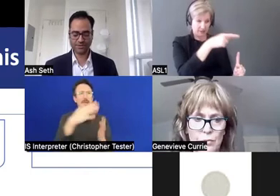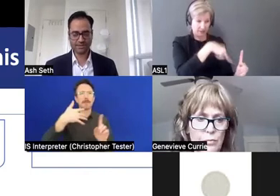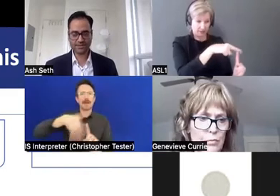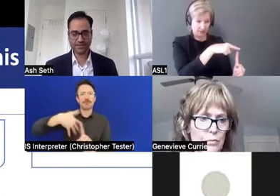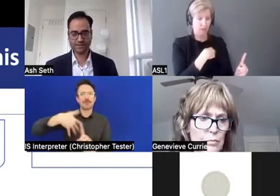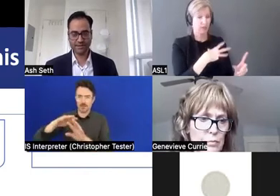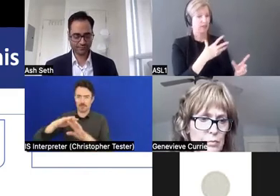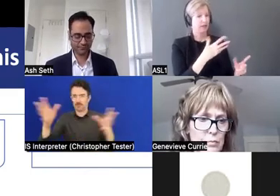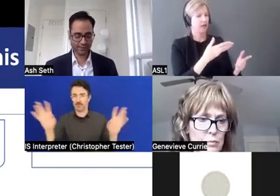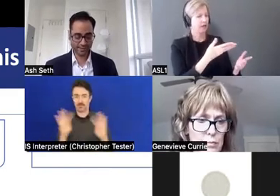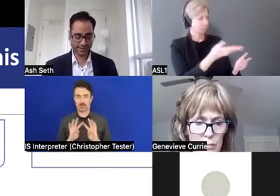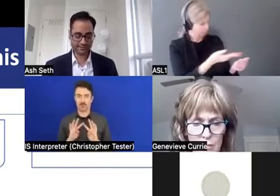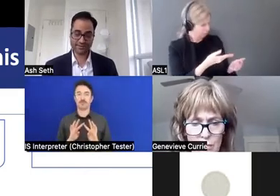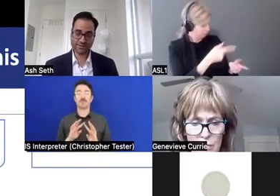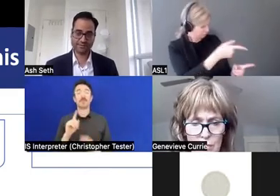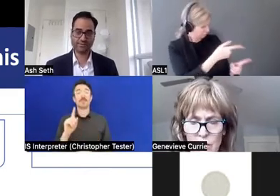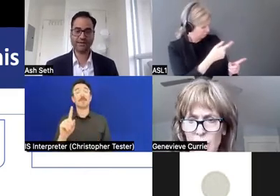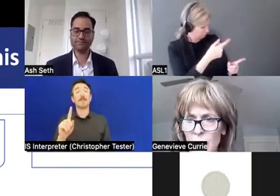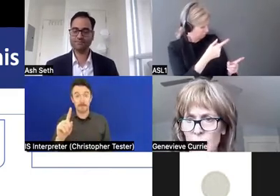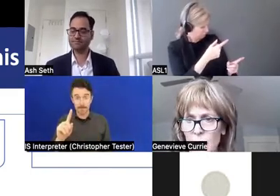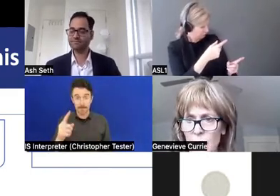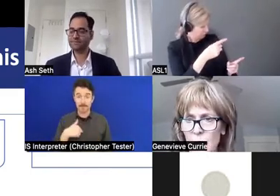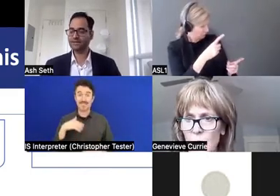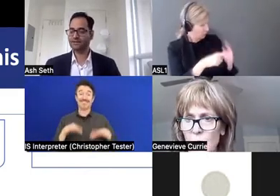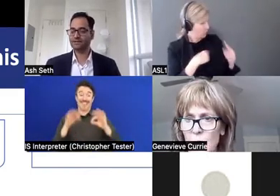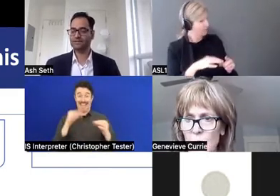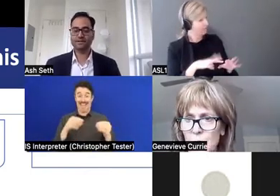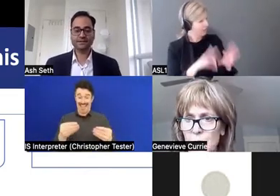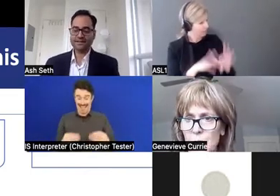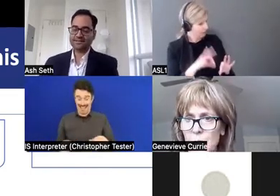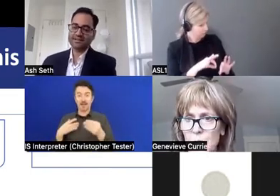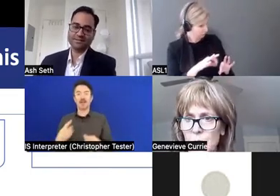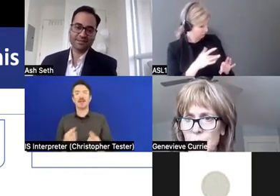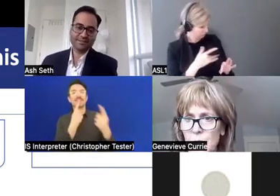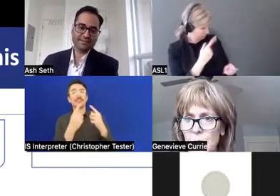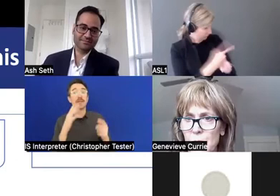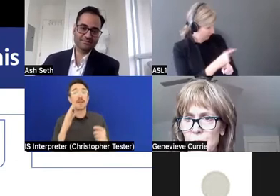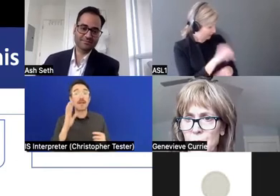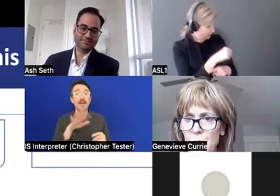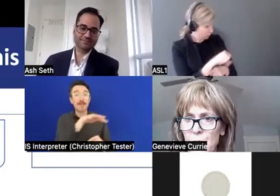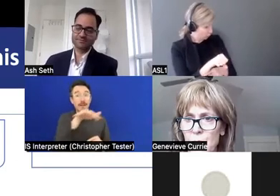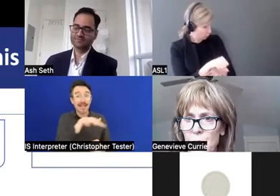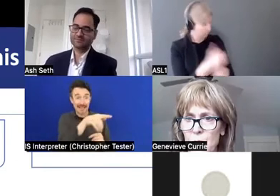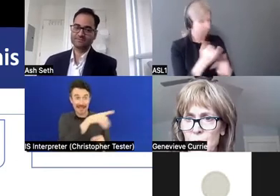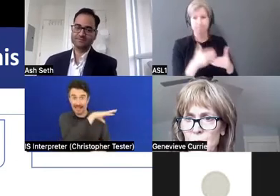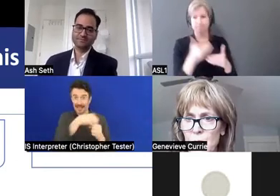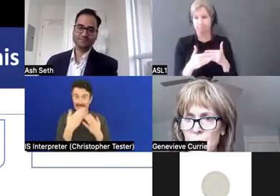to understand if the findings resonate with them. Next slide, please.